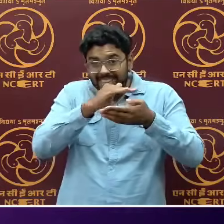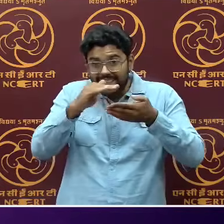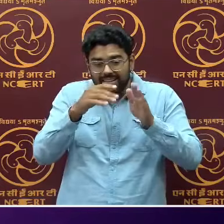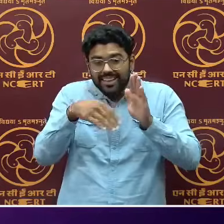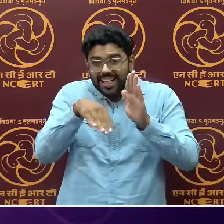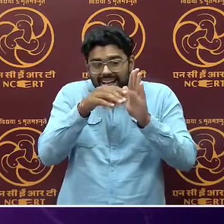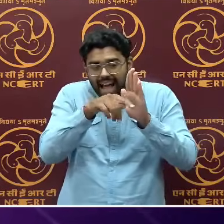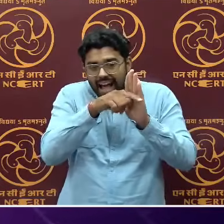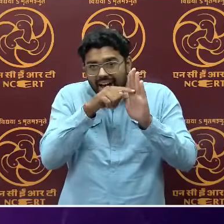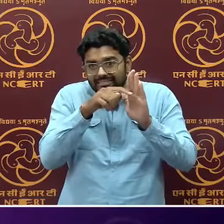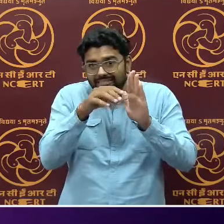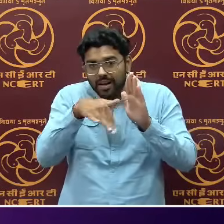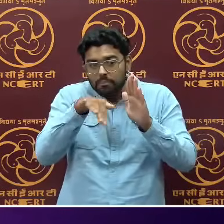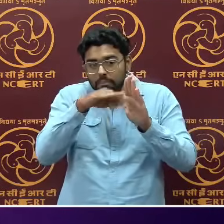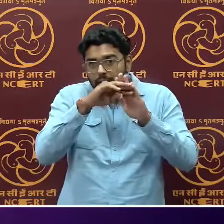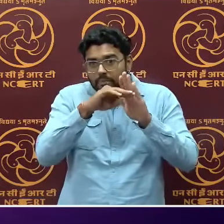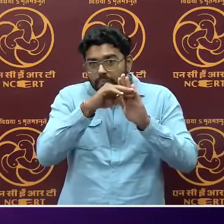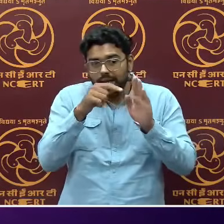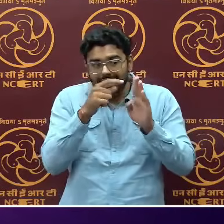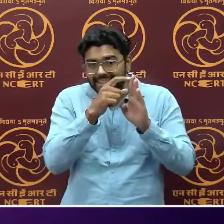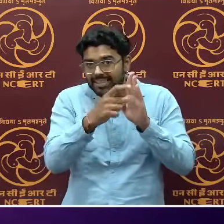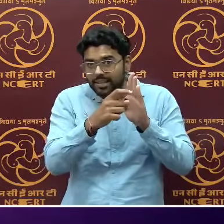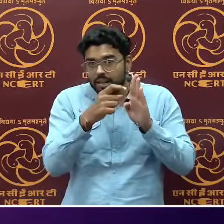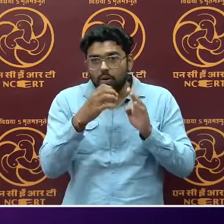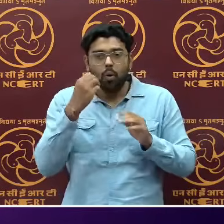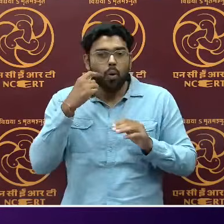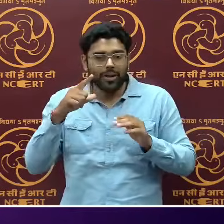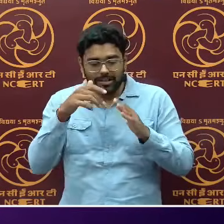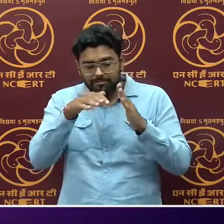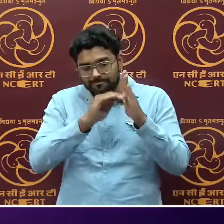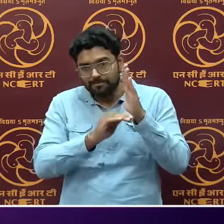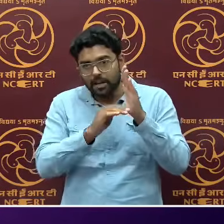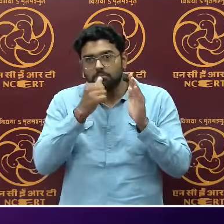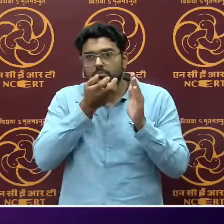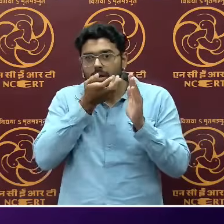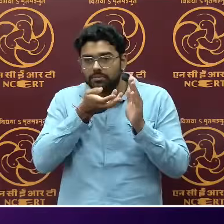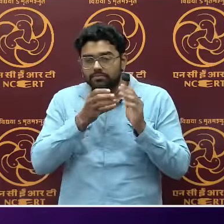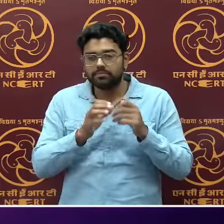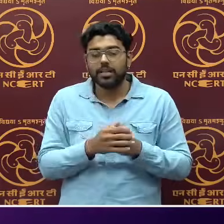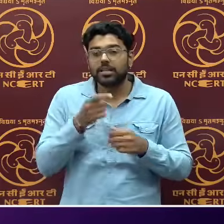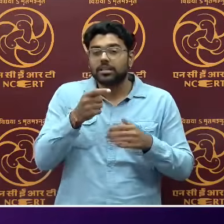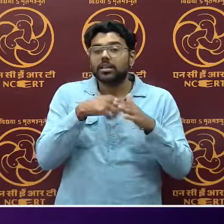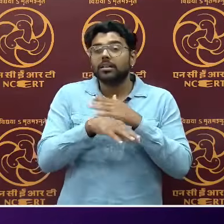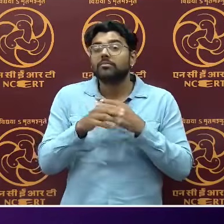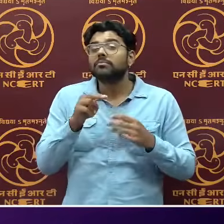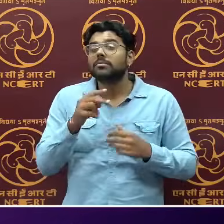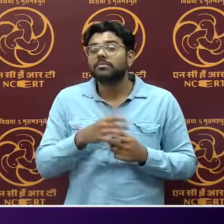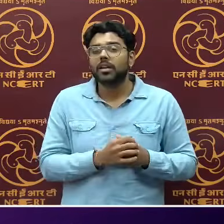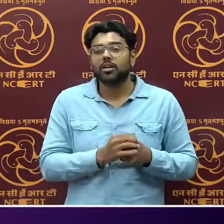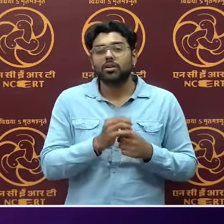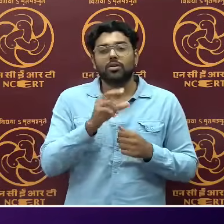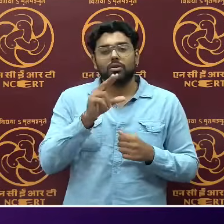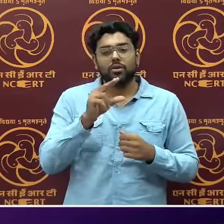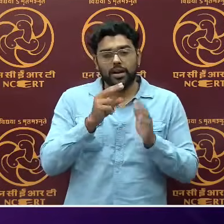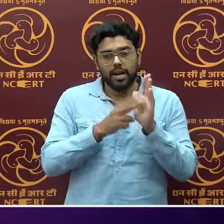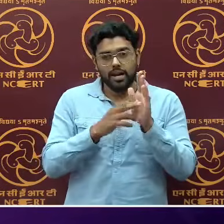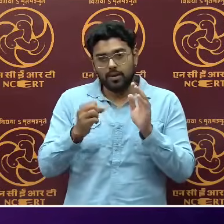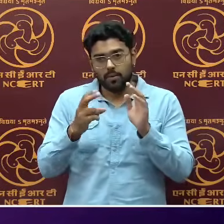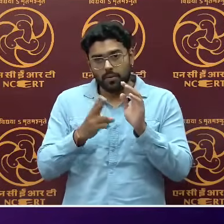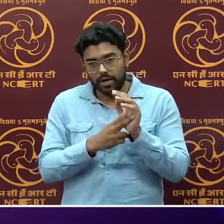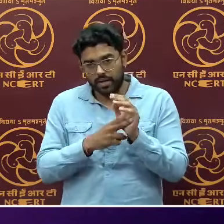over here. Yes. So in this, what is happening? The composition is non-uniform. So based